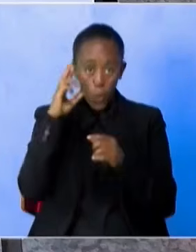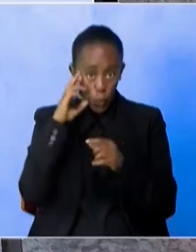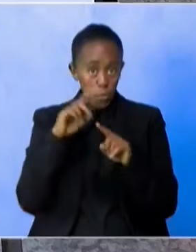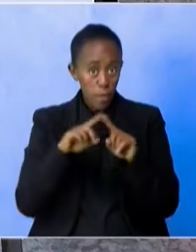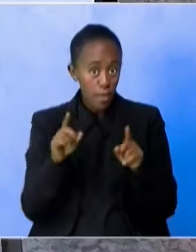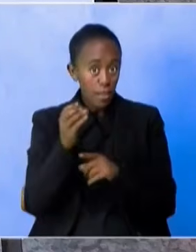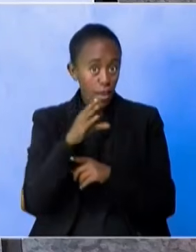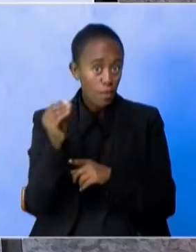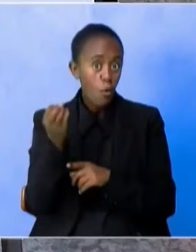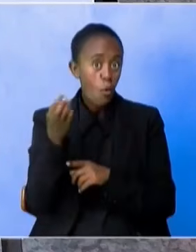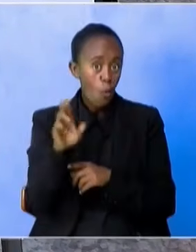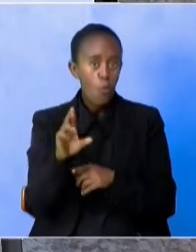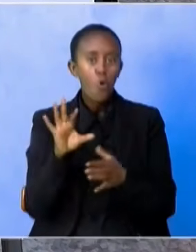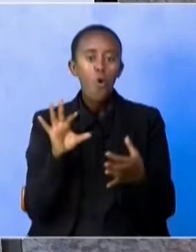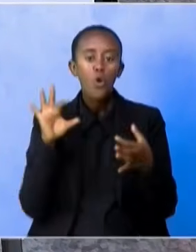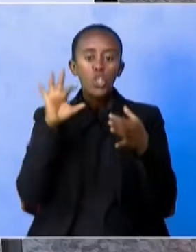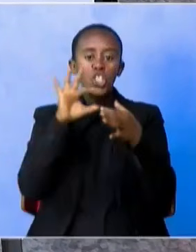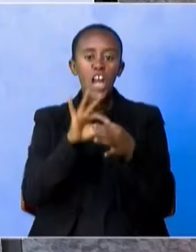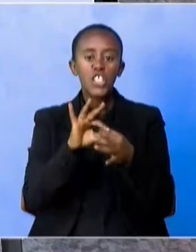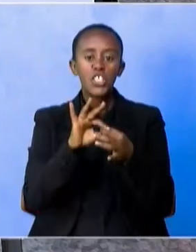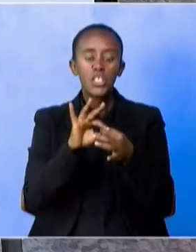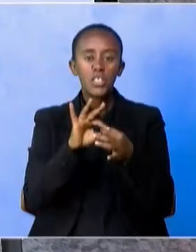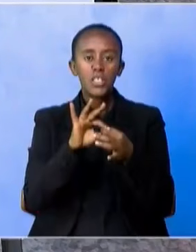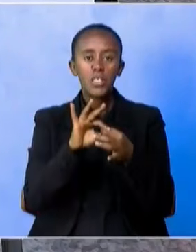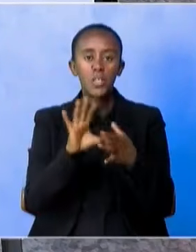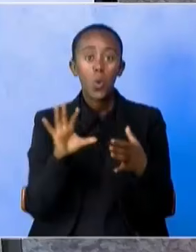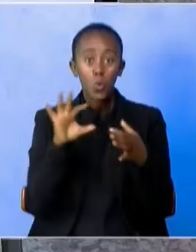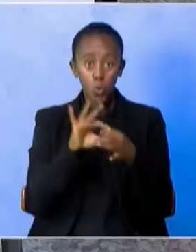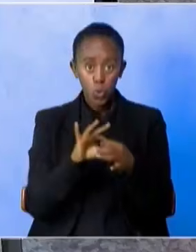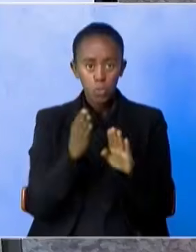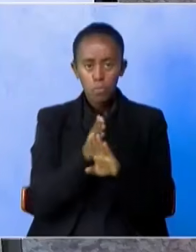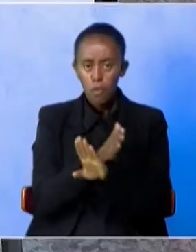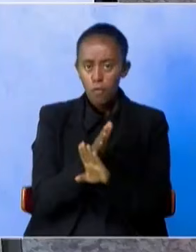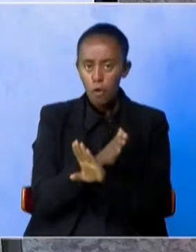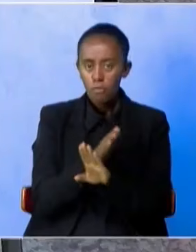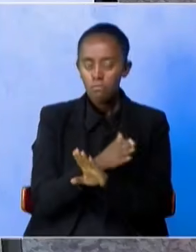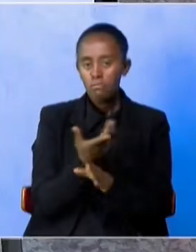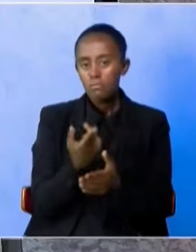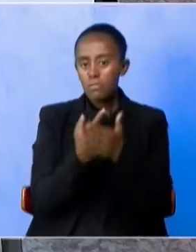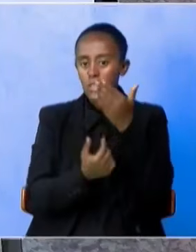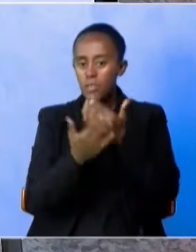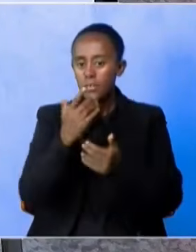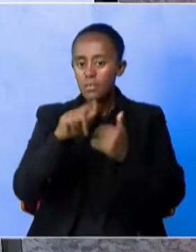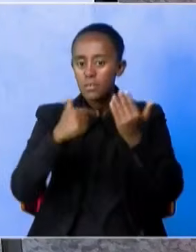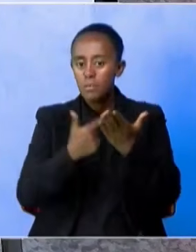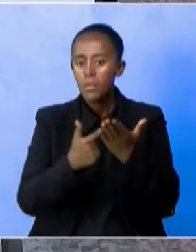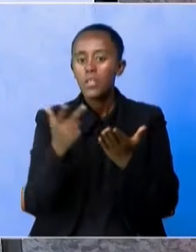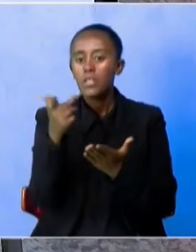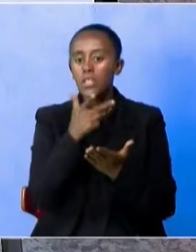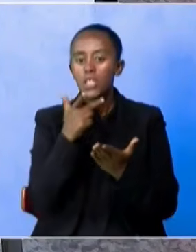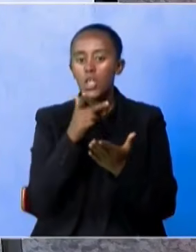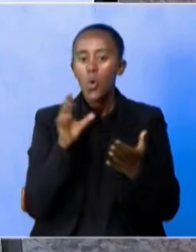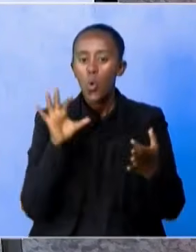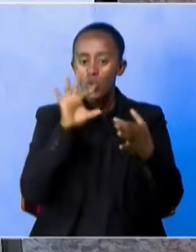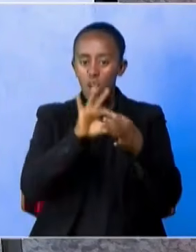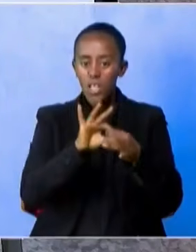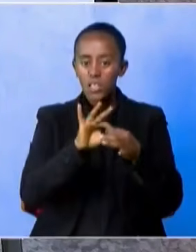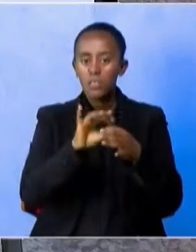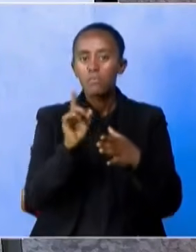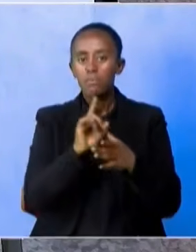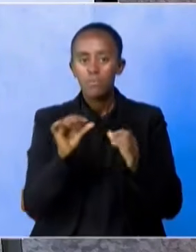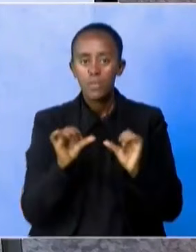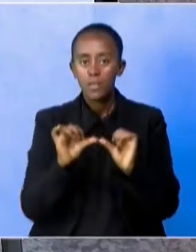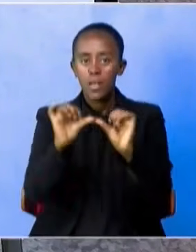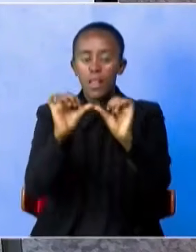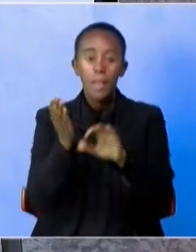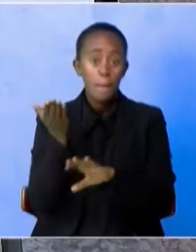or, which are conjunctions. We're going to talk about them. But before we talk and discuss about those three conjunctions, let us go to